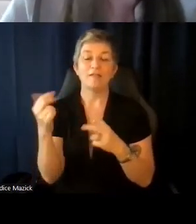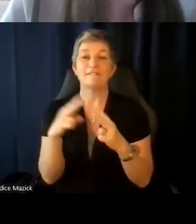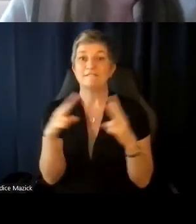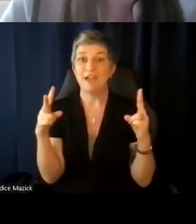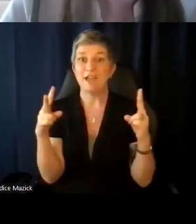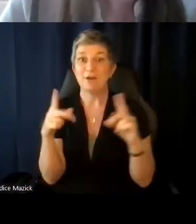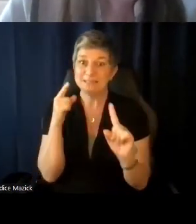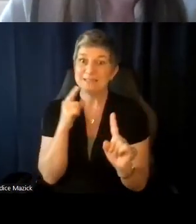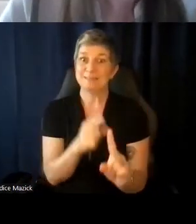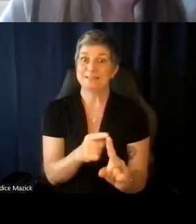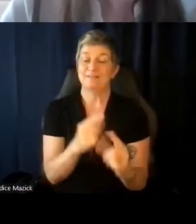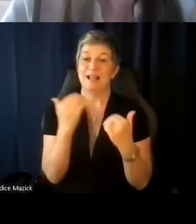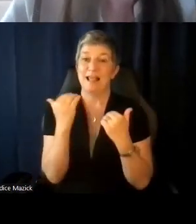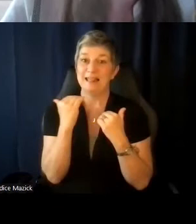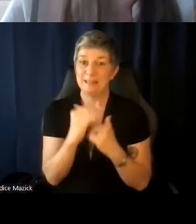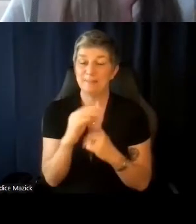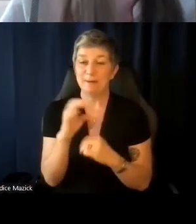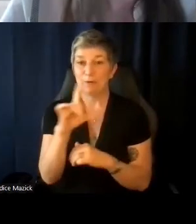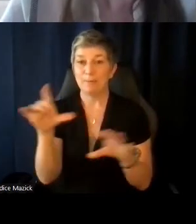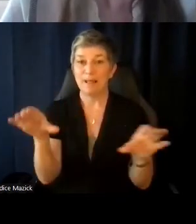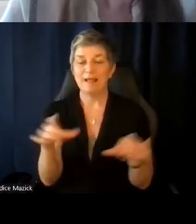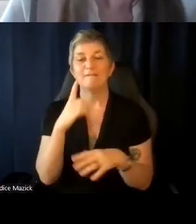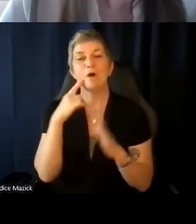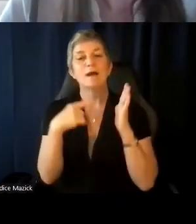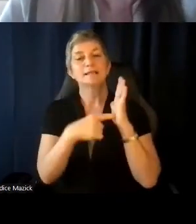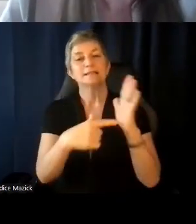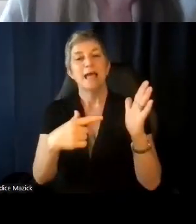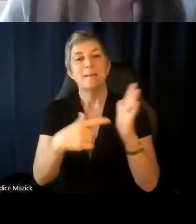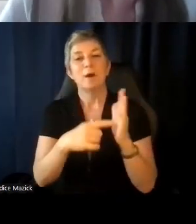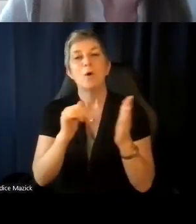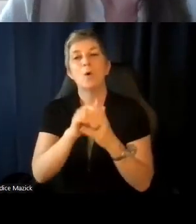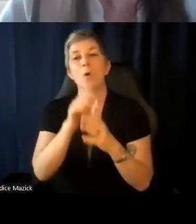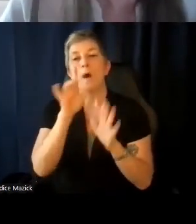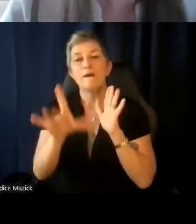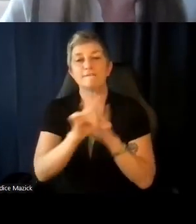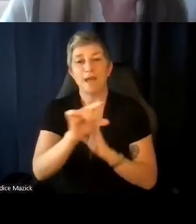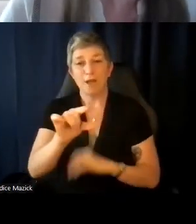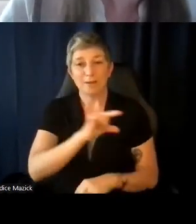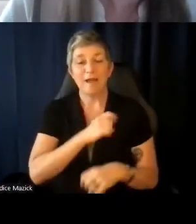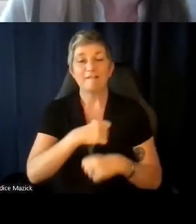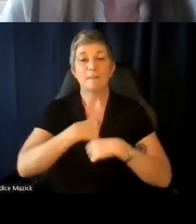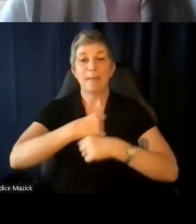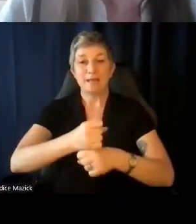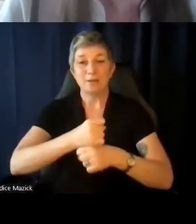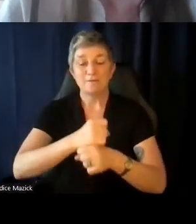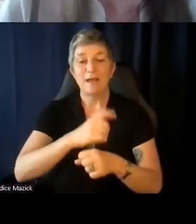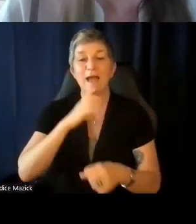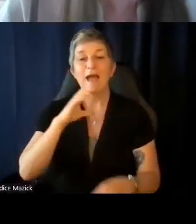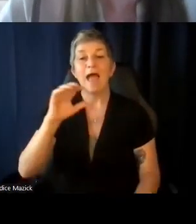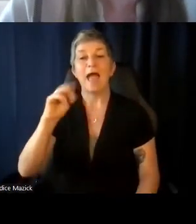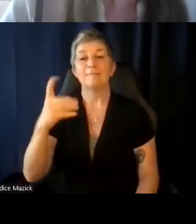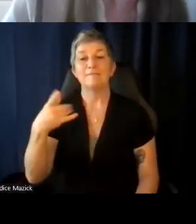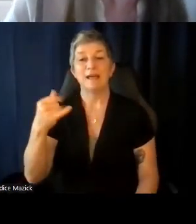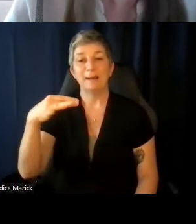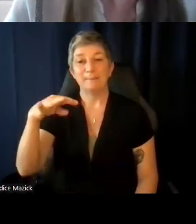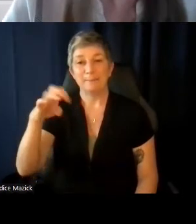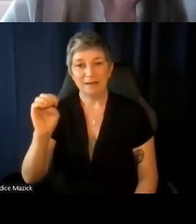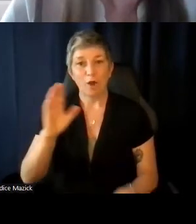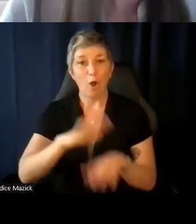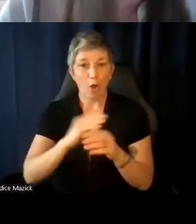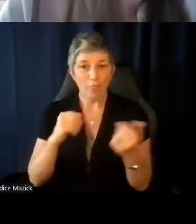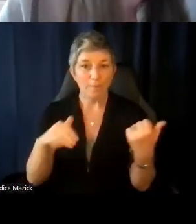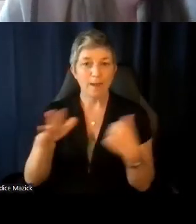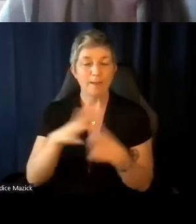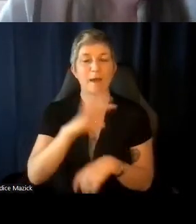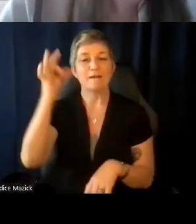and limited criminal activity. So for example, those who are convicted of manufacturing methamphetamine on the premises of